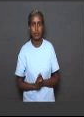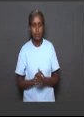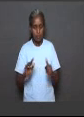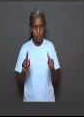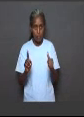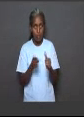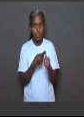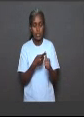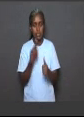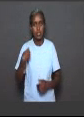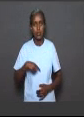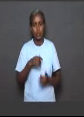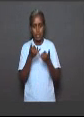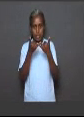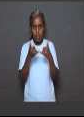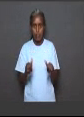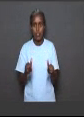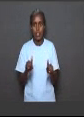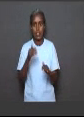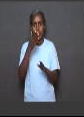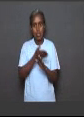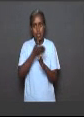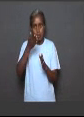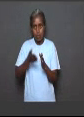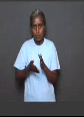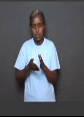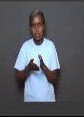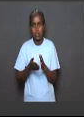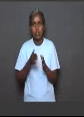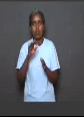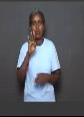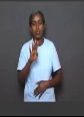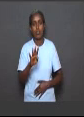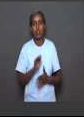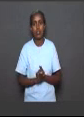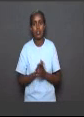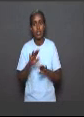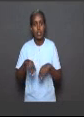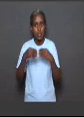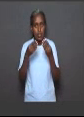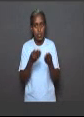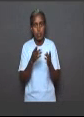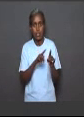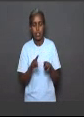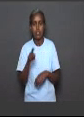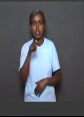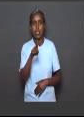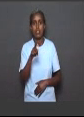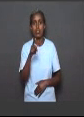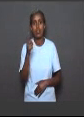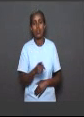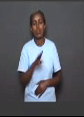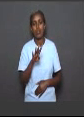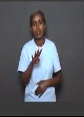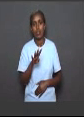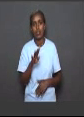First, we divide both sides by 4, giving us x over